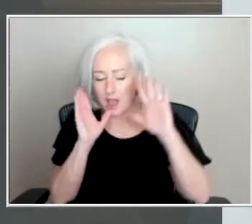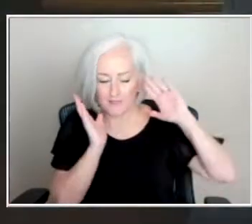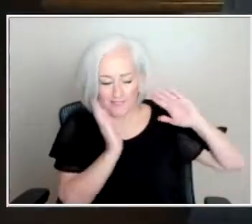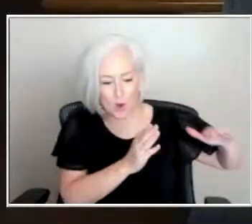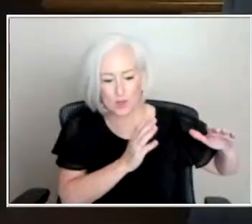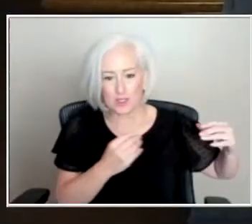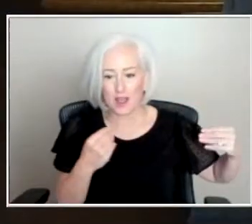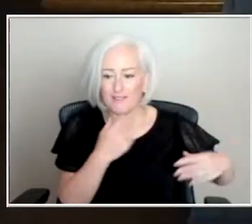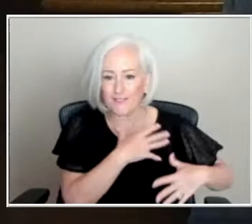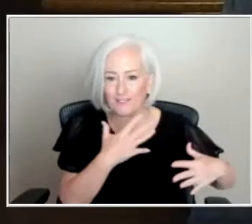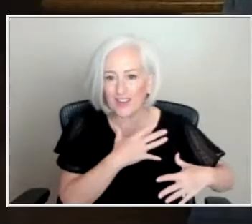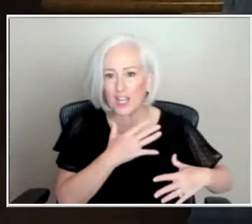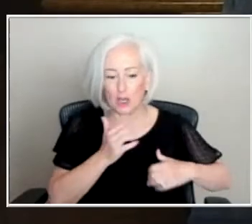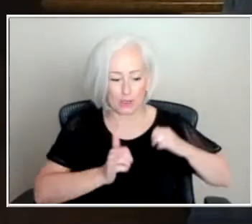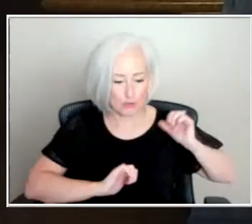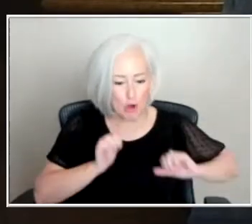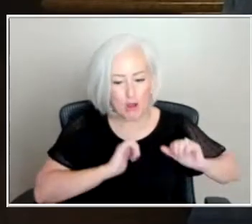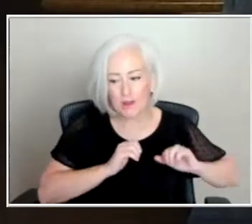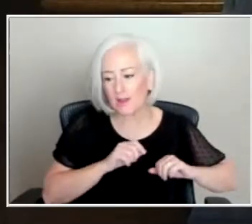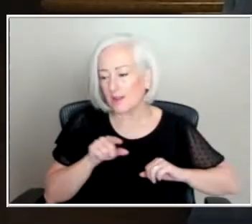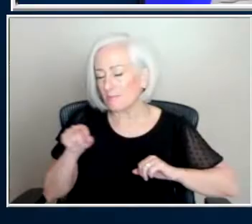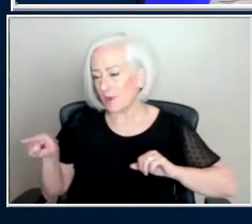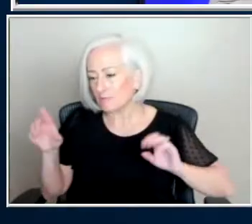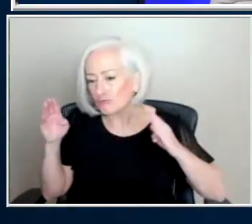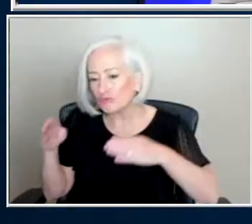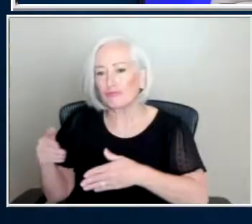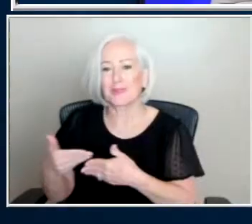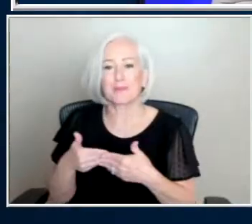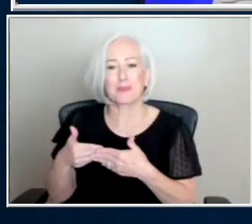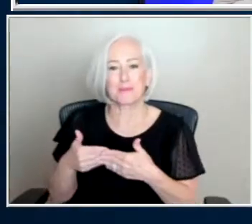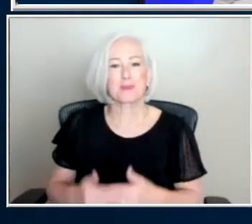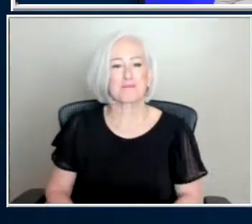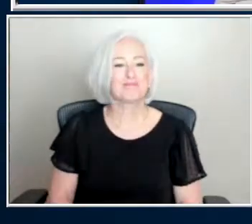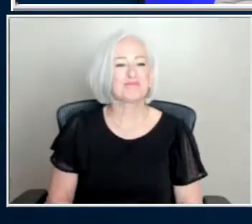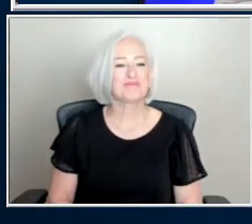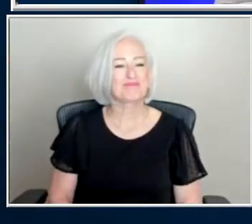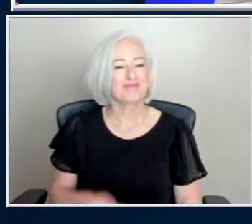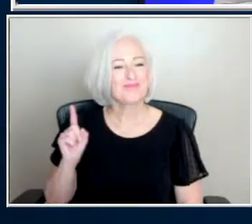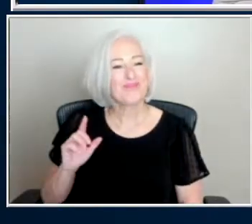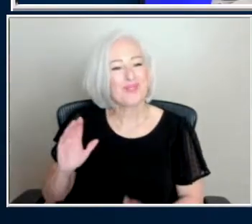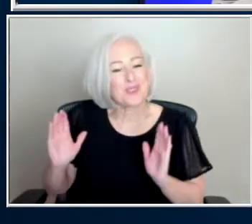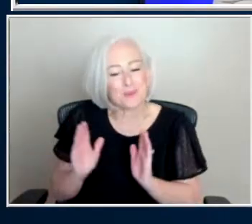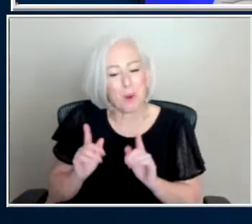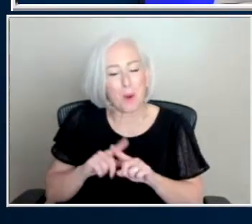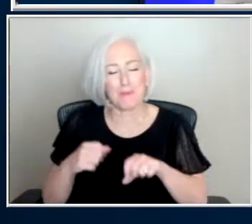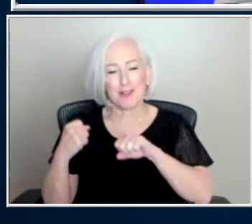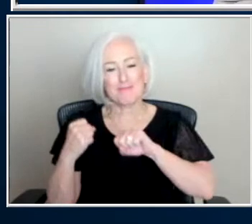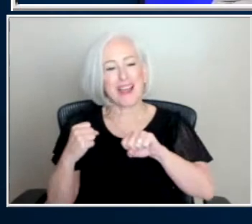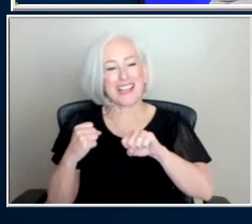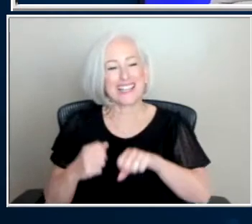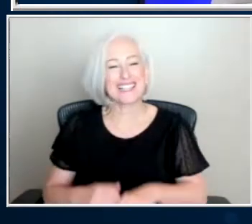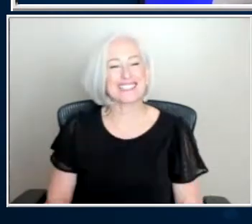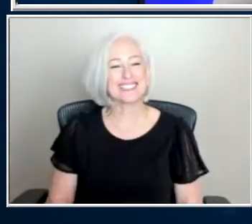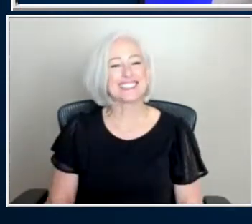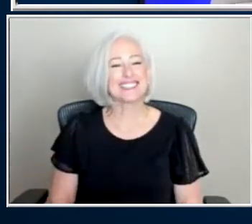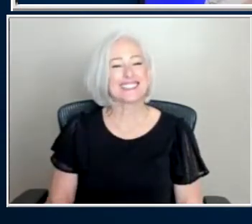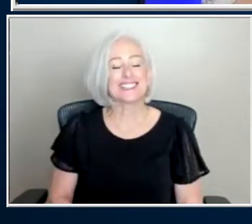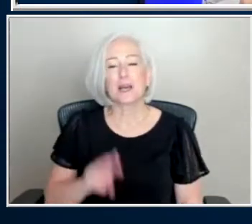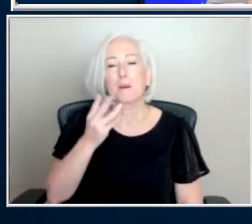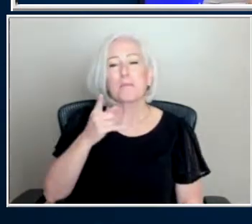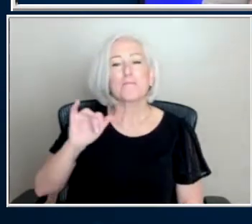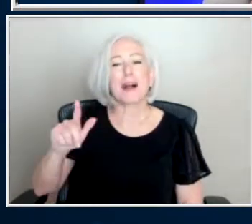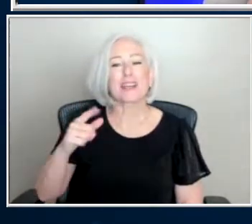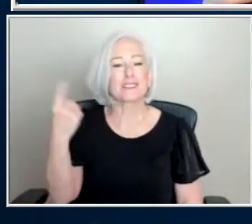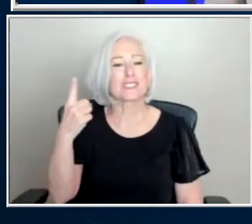fear and just deal with this new child. Sure. He's small but mighty, for sure. I want to read, Michael, something that you wrote